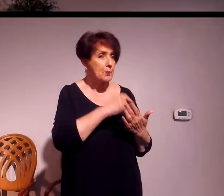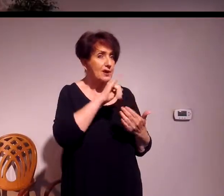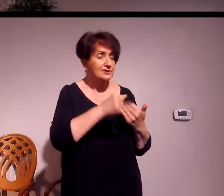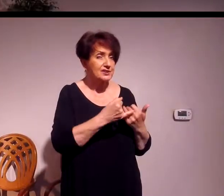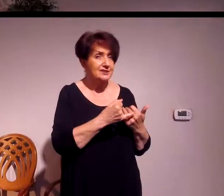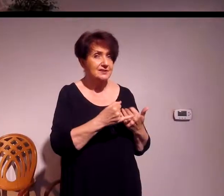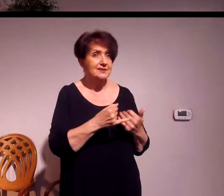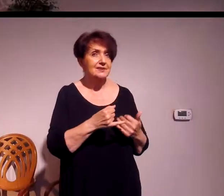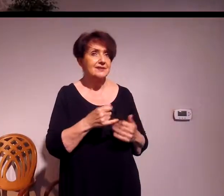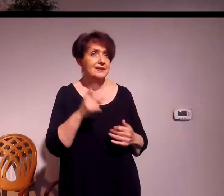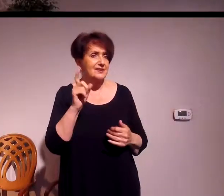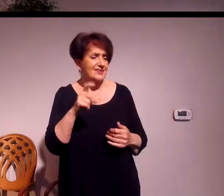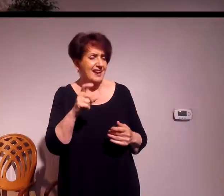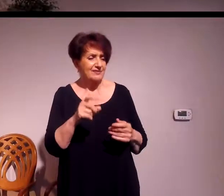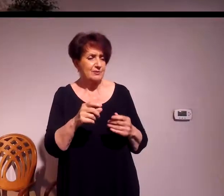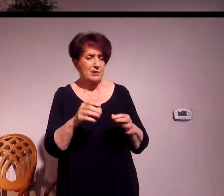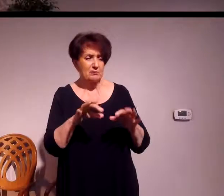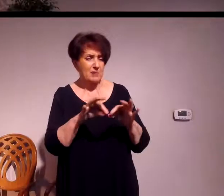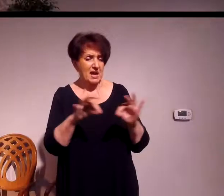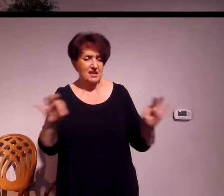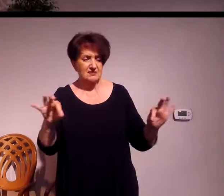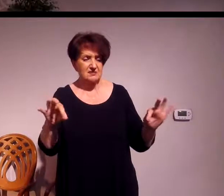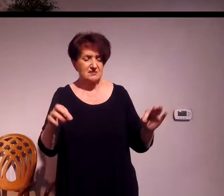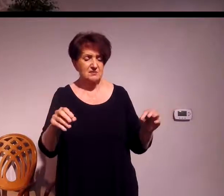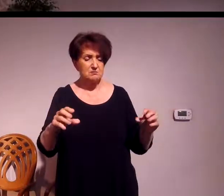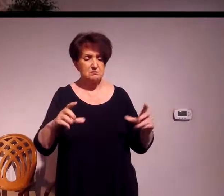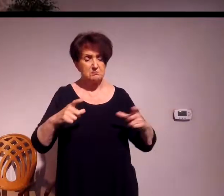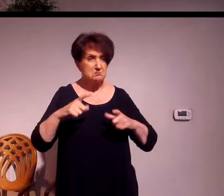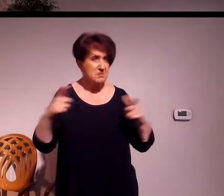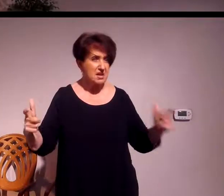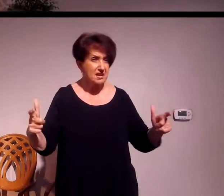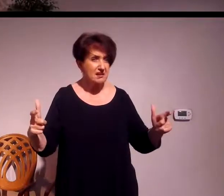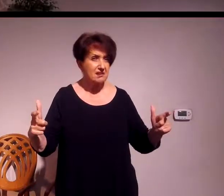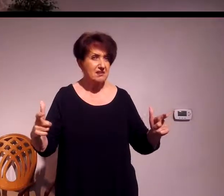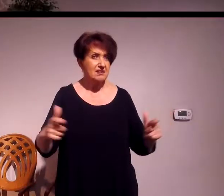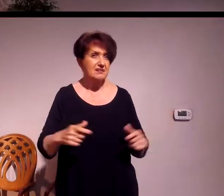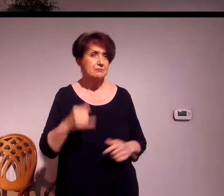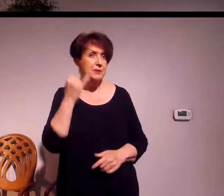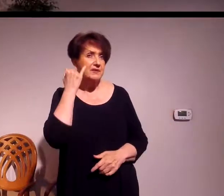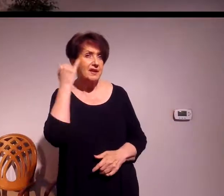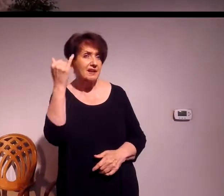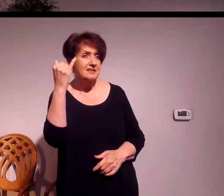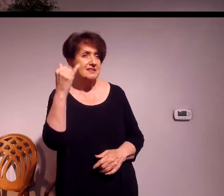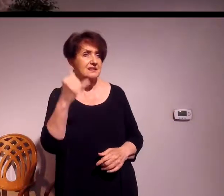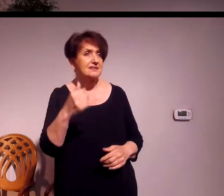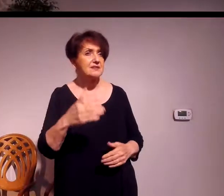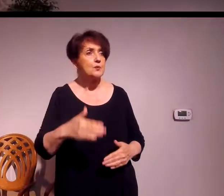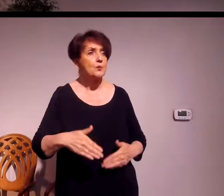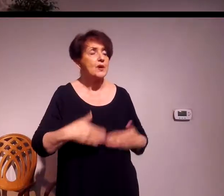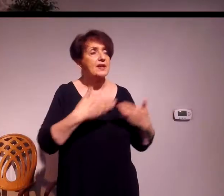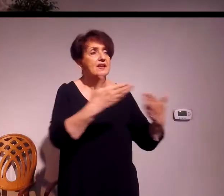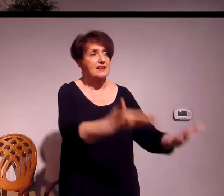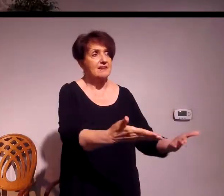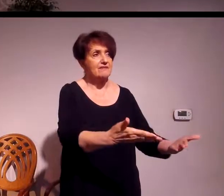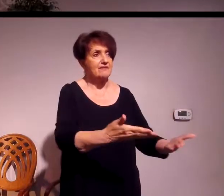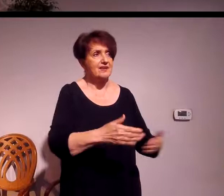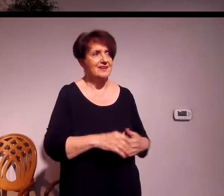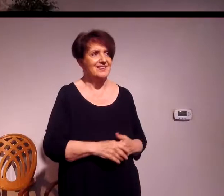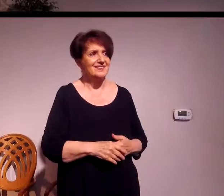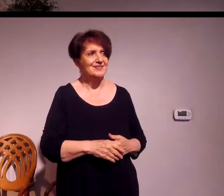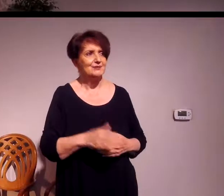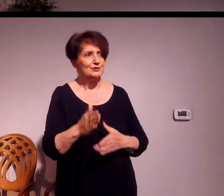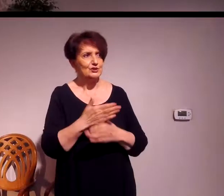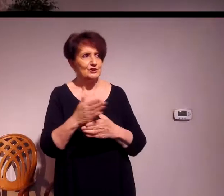It doesn't have to be a bag this big. It can be anything. The idea simply is that we give and that we